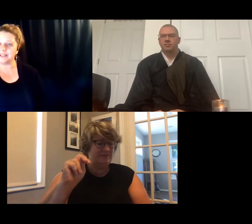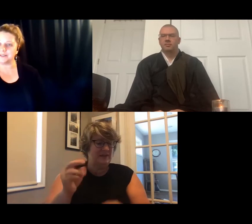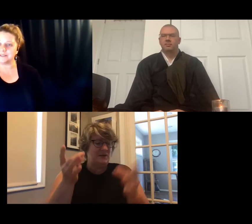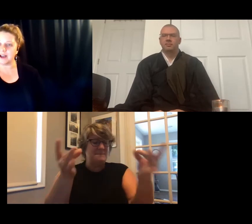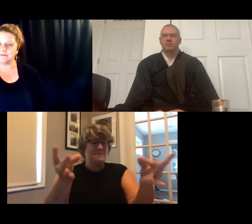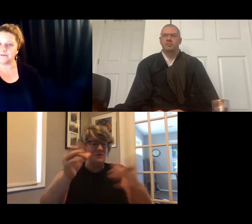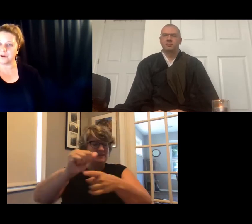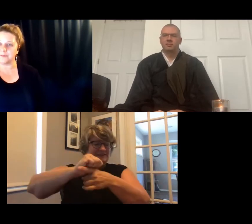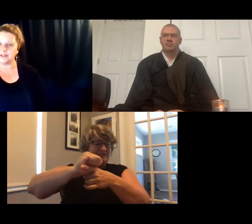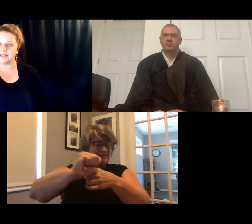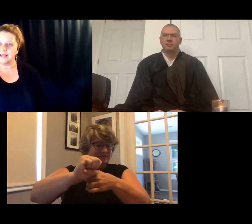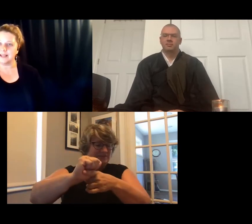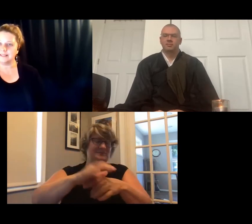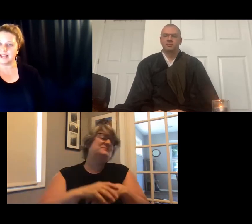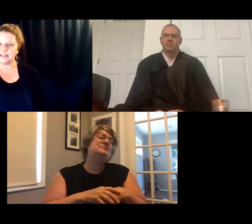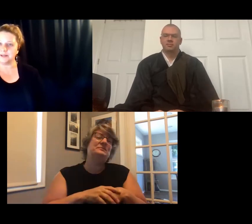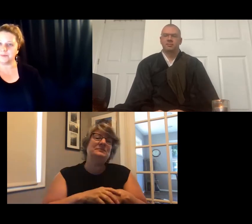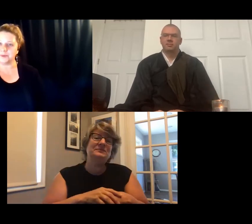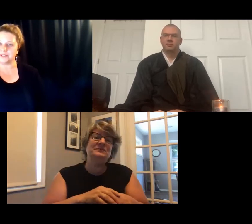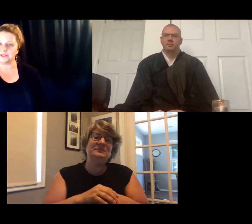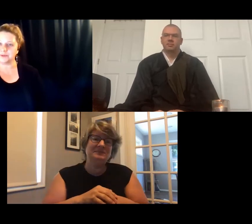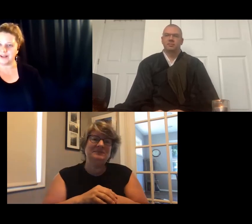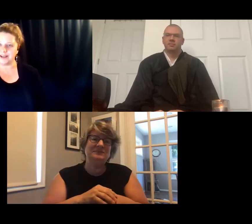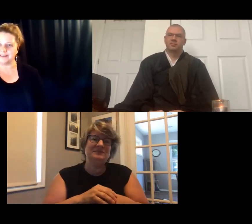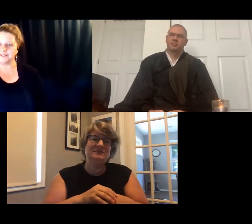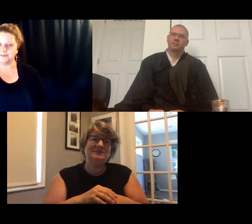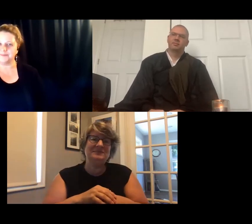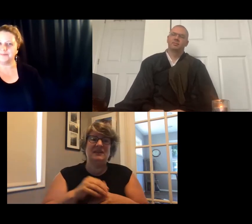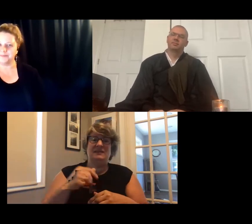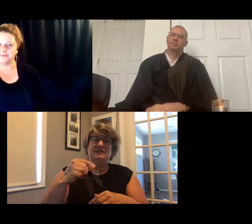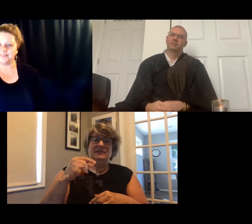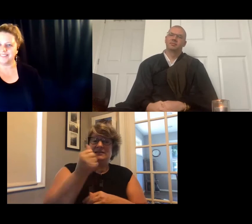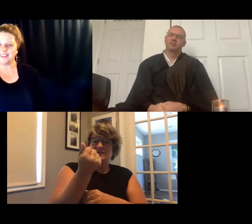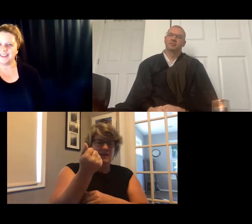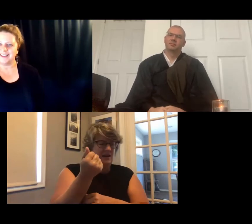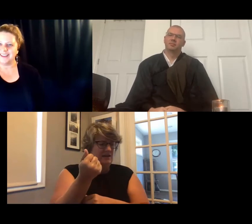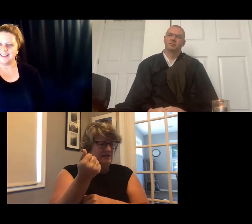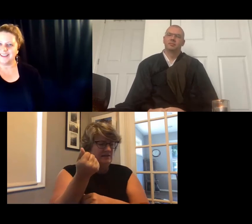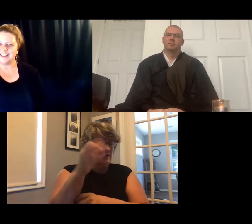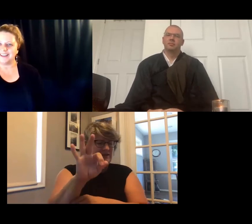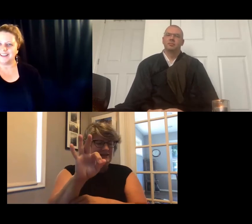20 years of formal Zen Buddhist training.